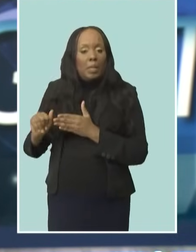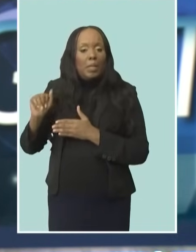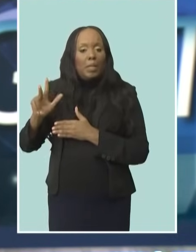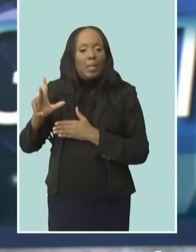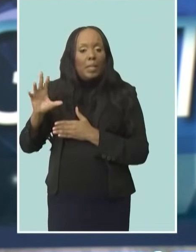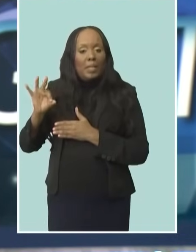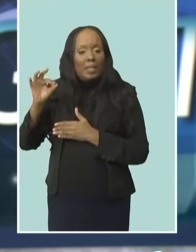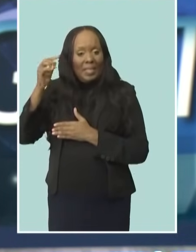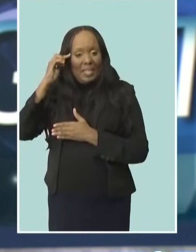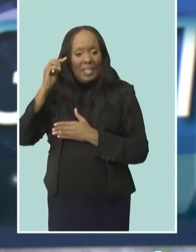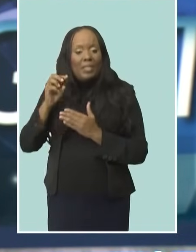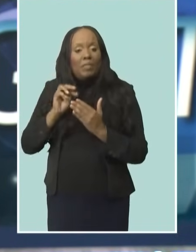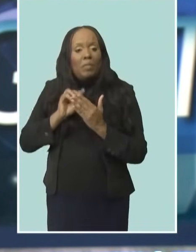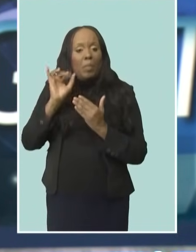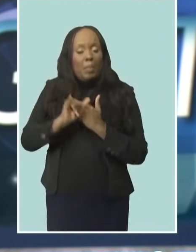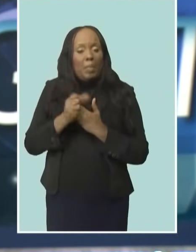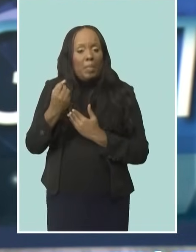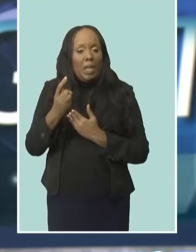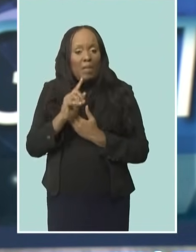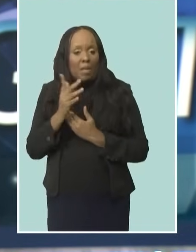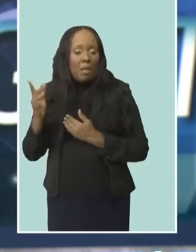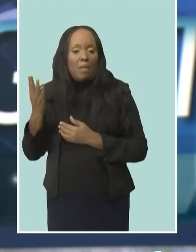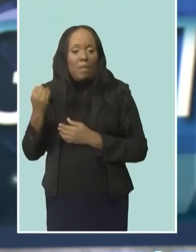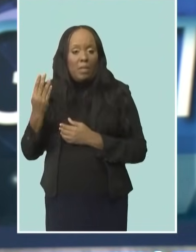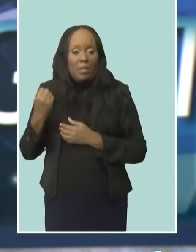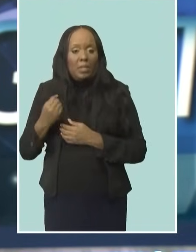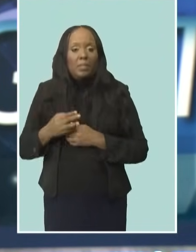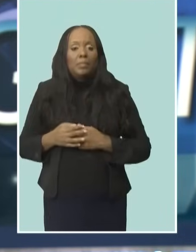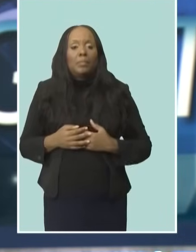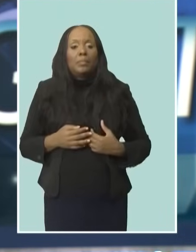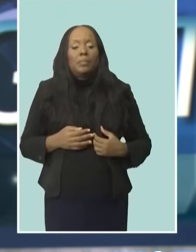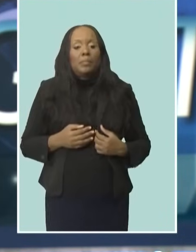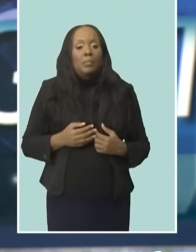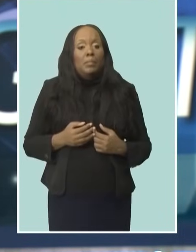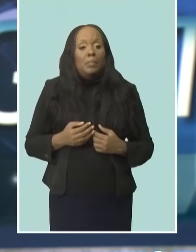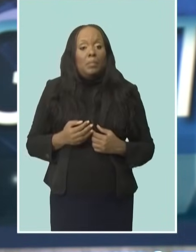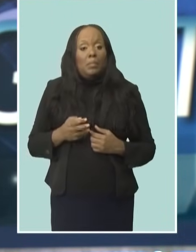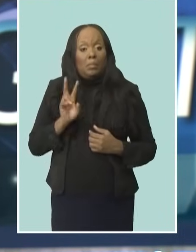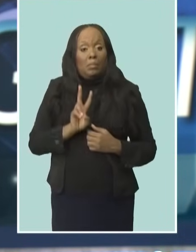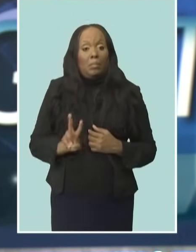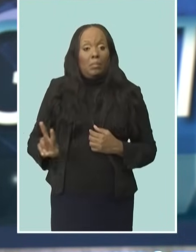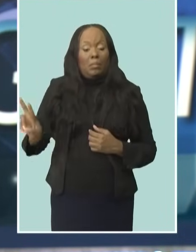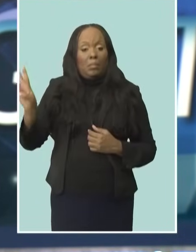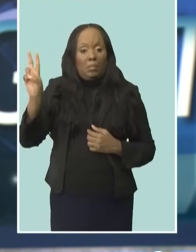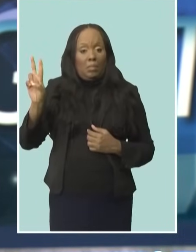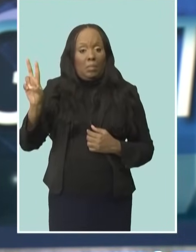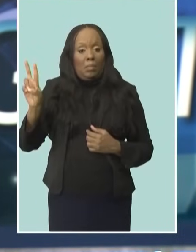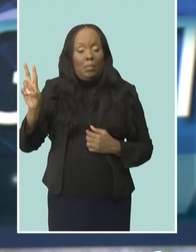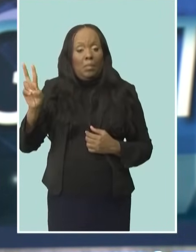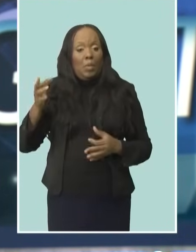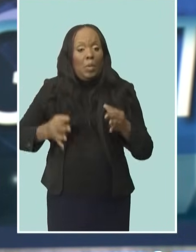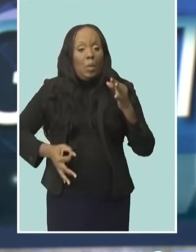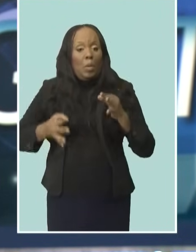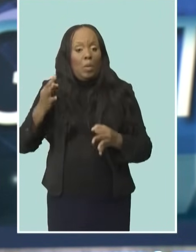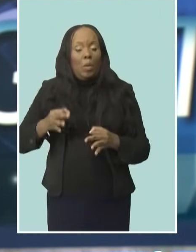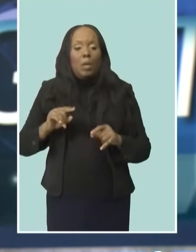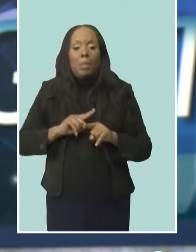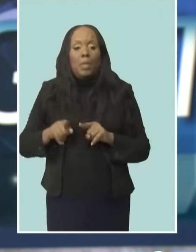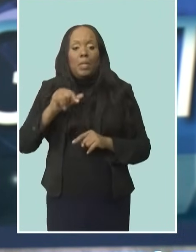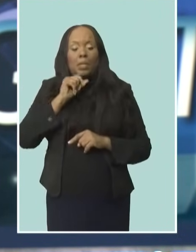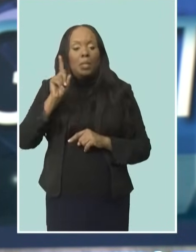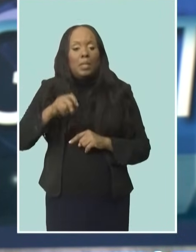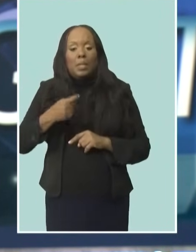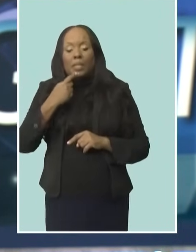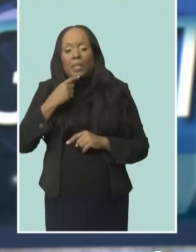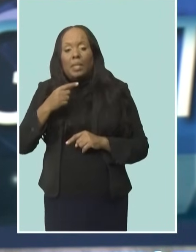$520.39 between May 11th and 14th. Now, both appeared before Magistrate Manila Renee in the District A Magistrates Court, where they